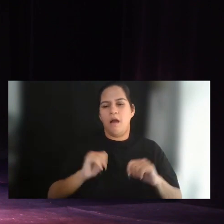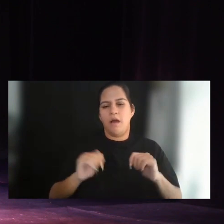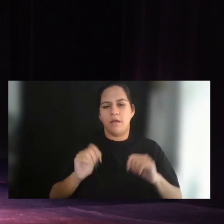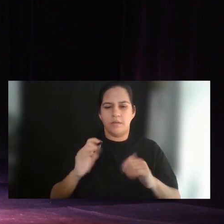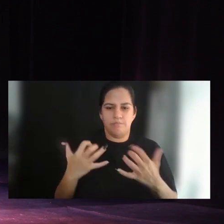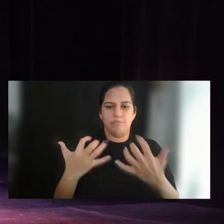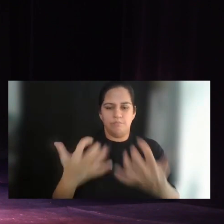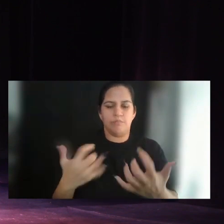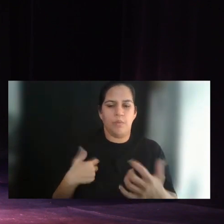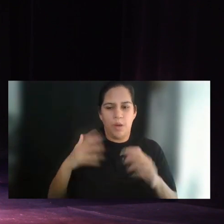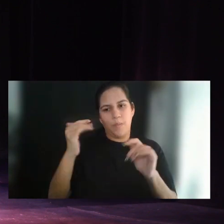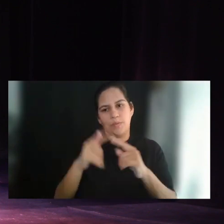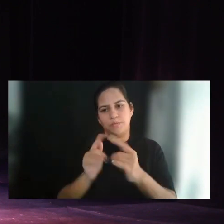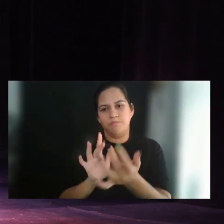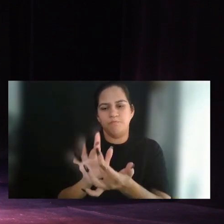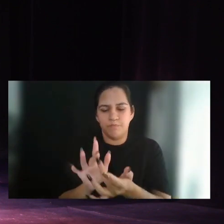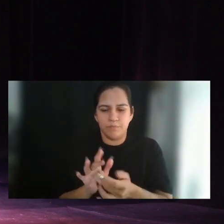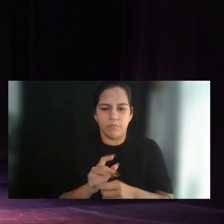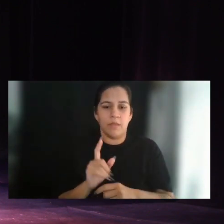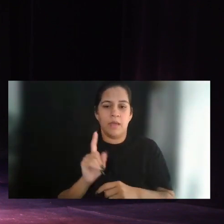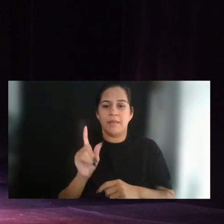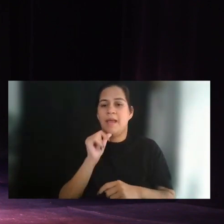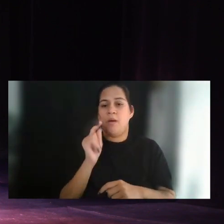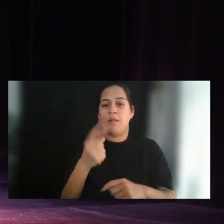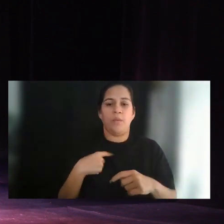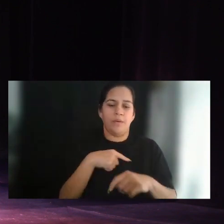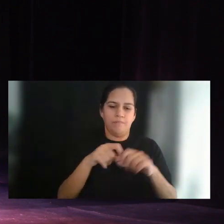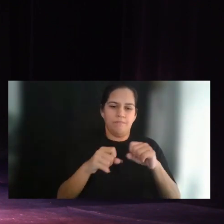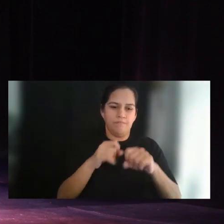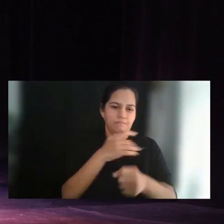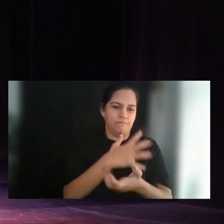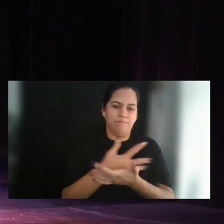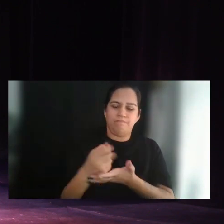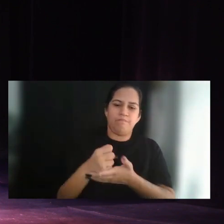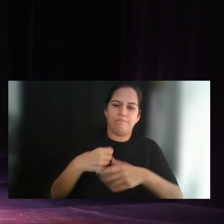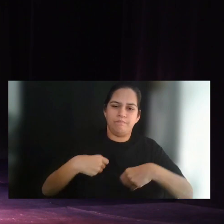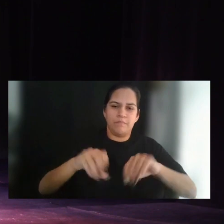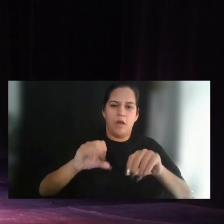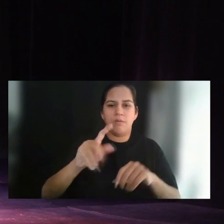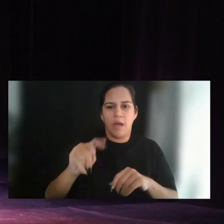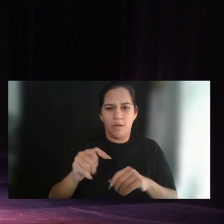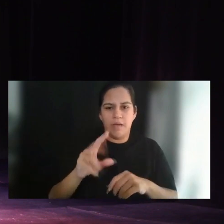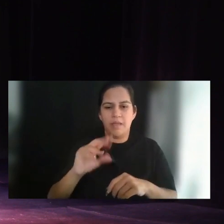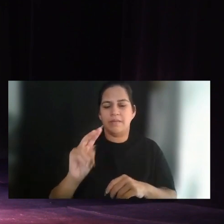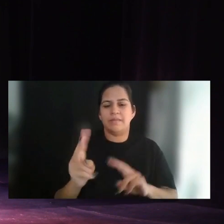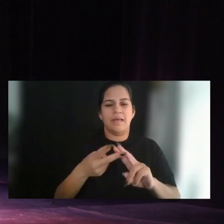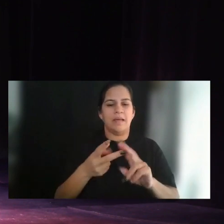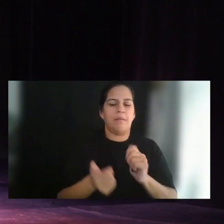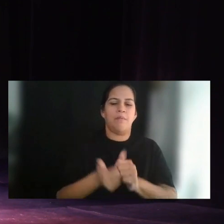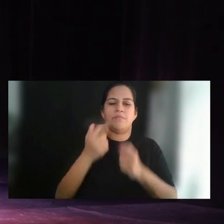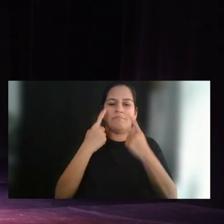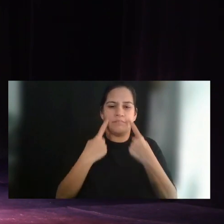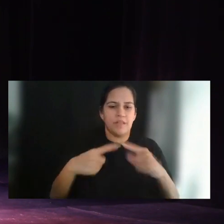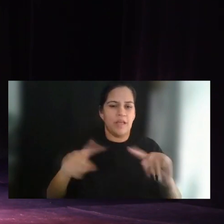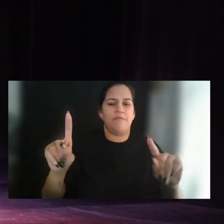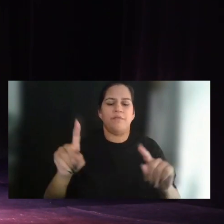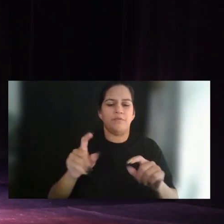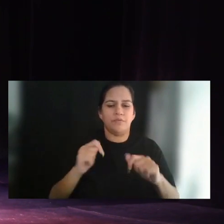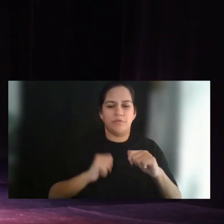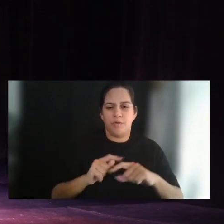did we sell out the entire run, but we were the second most successful show in 23 to bring new audiences to the Barbican. So it didn't feel like